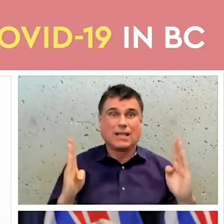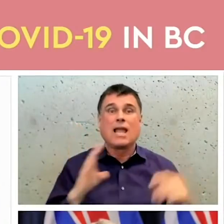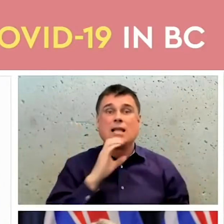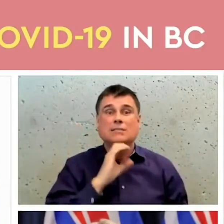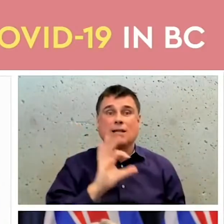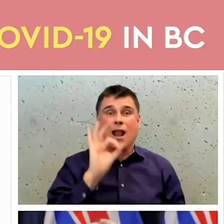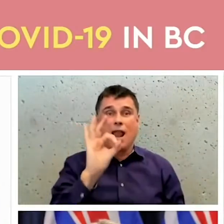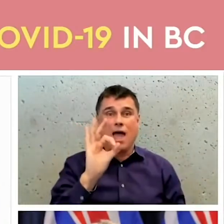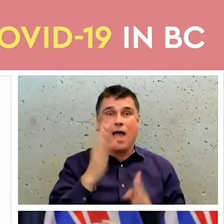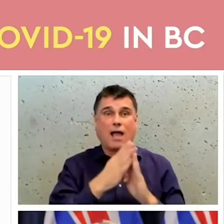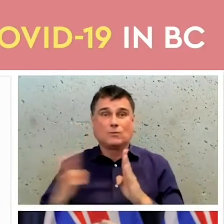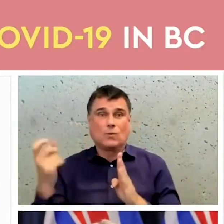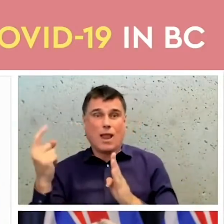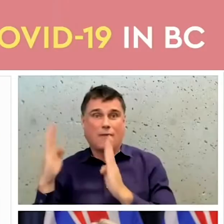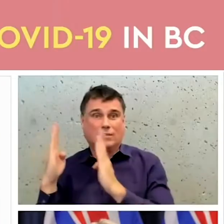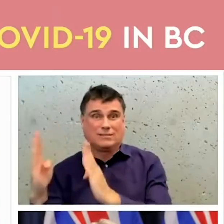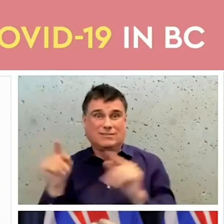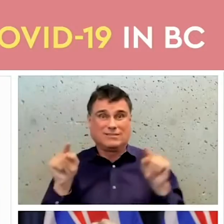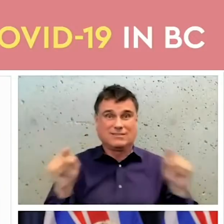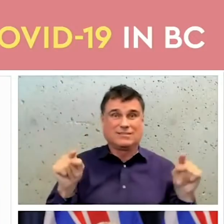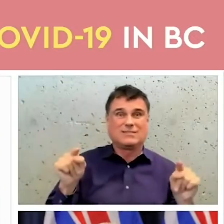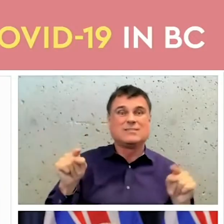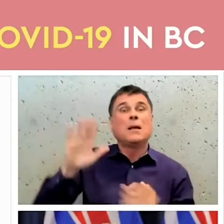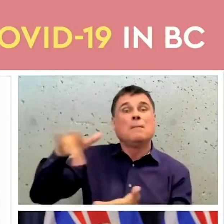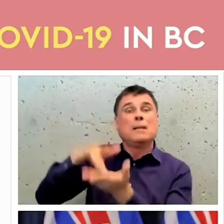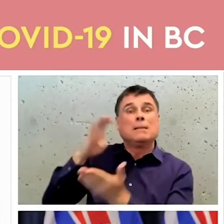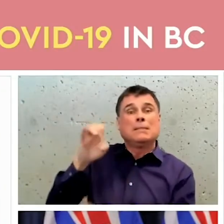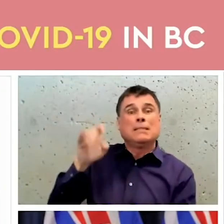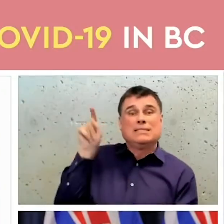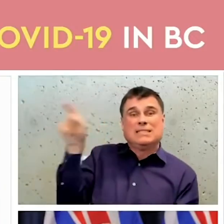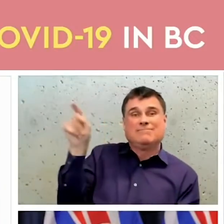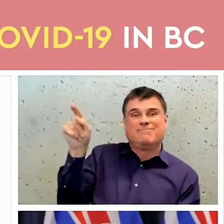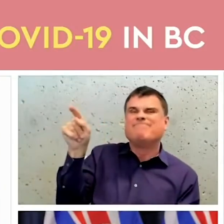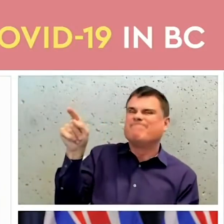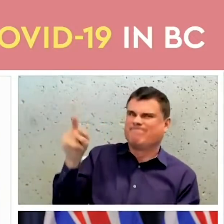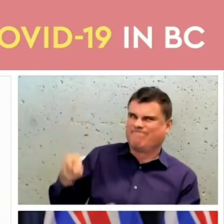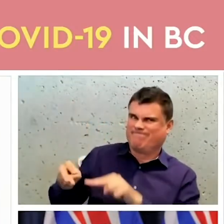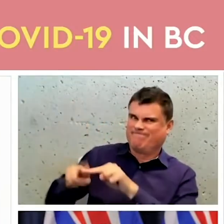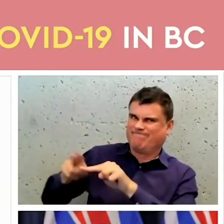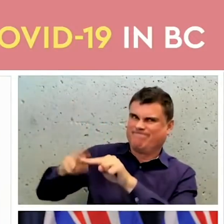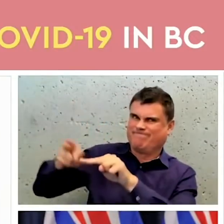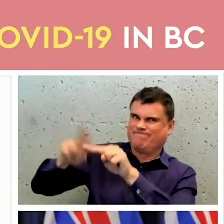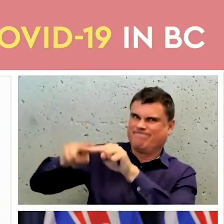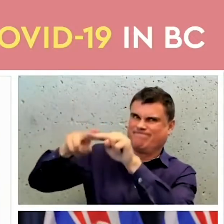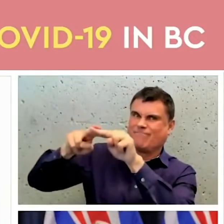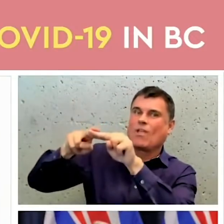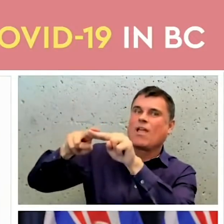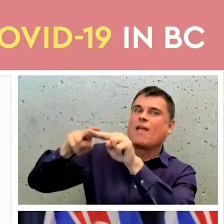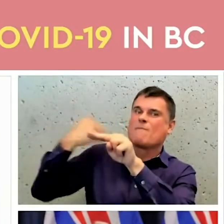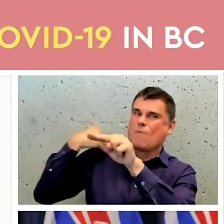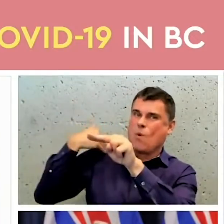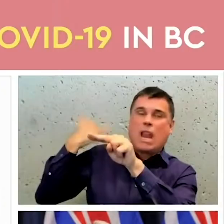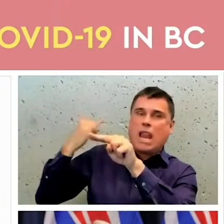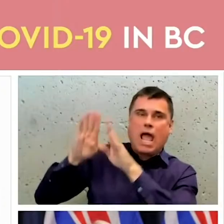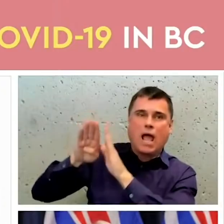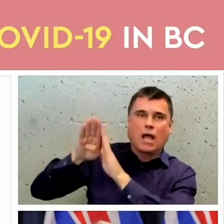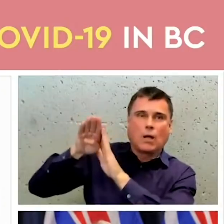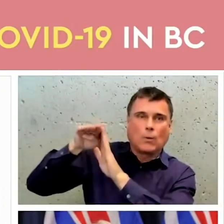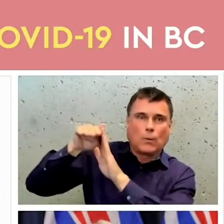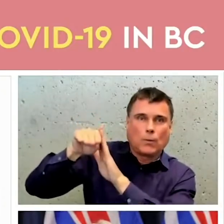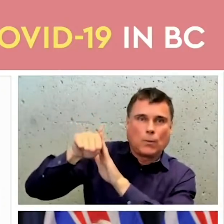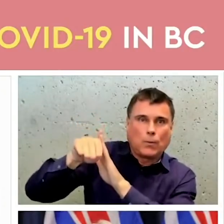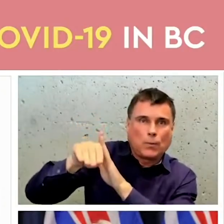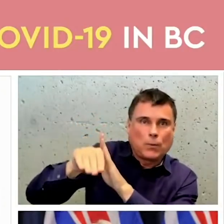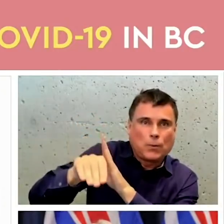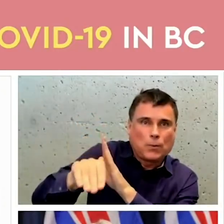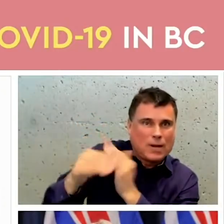very recently, in the last week, we're starting to see decreases of those in those areas again. What is striking, though, is where we